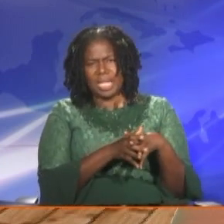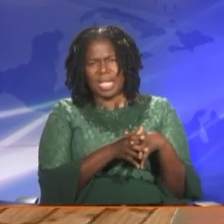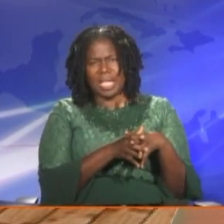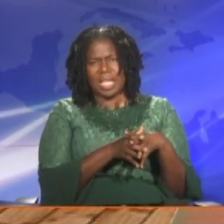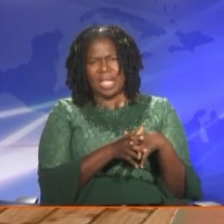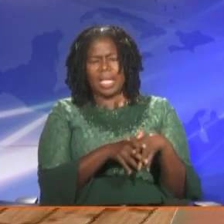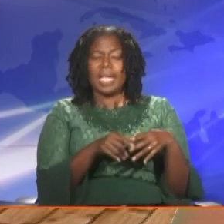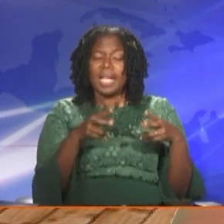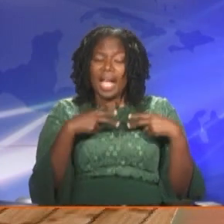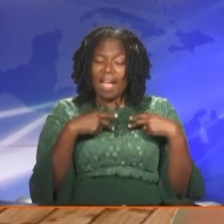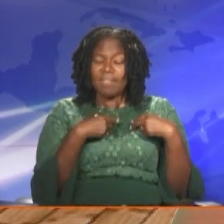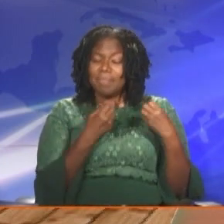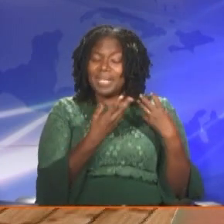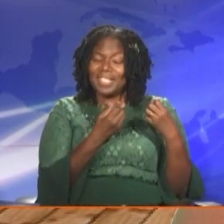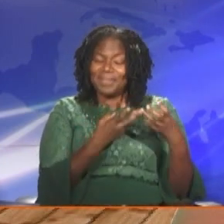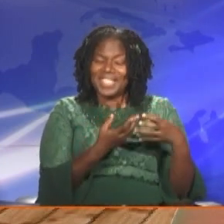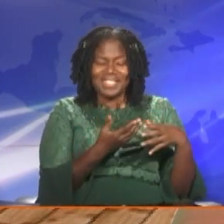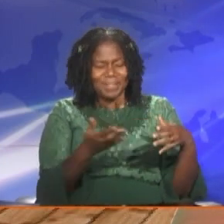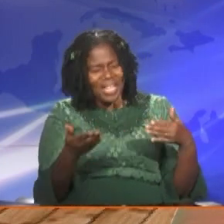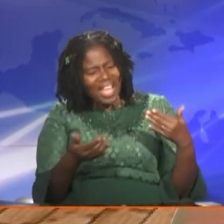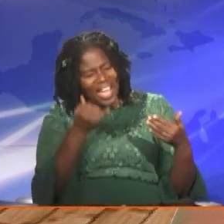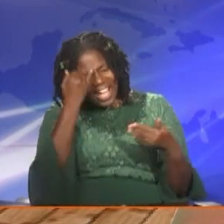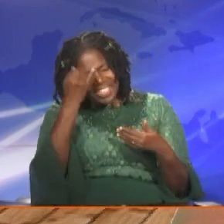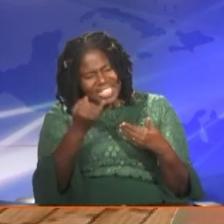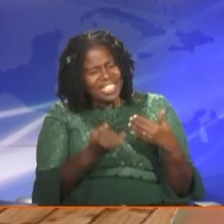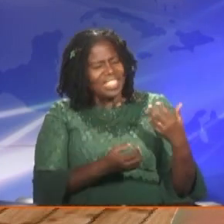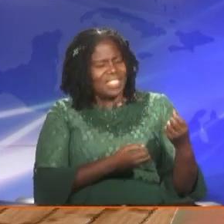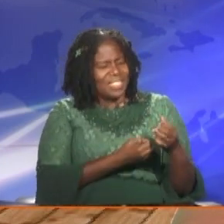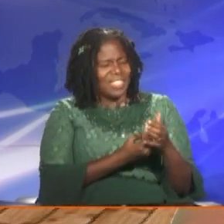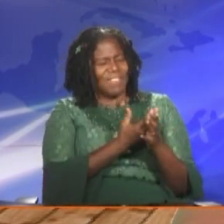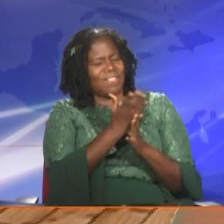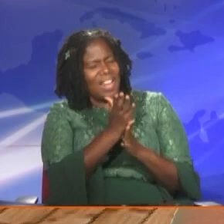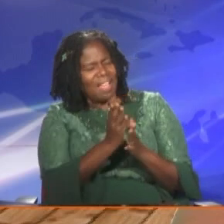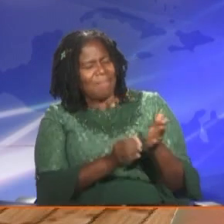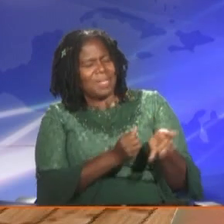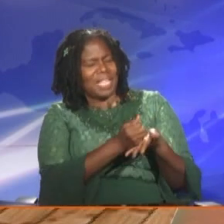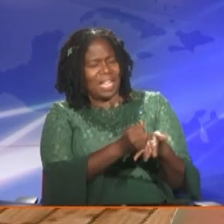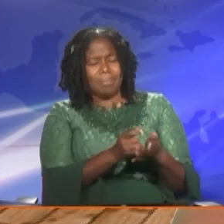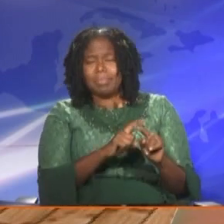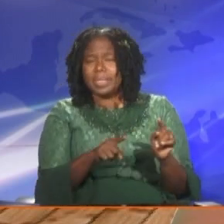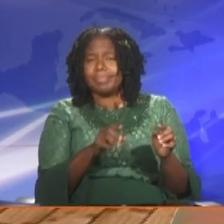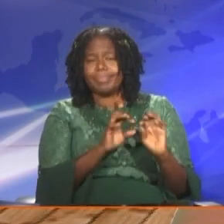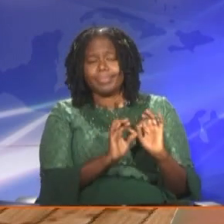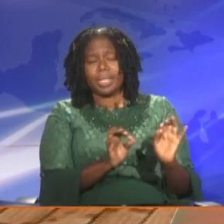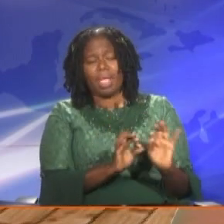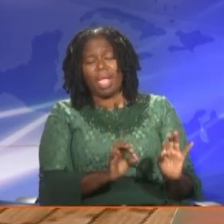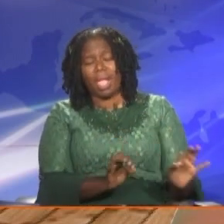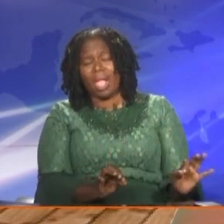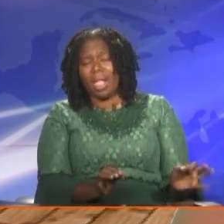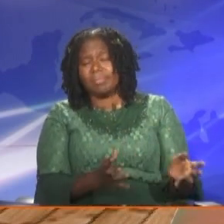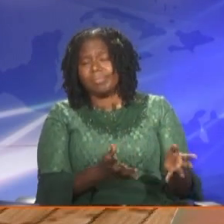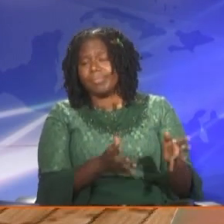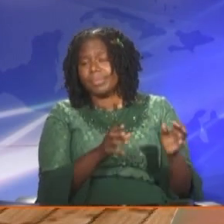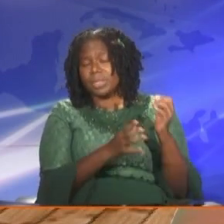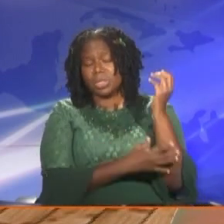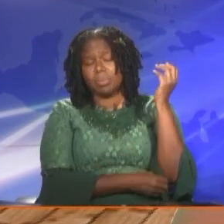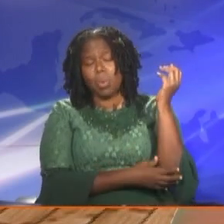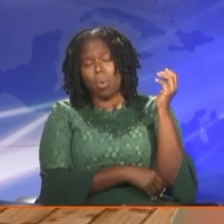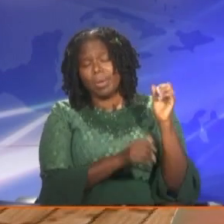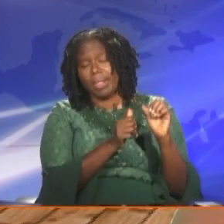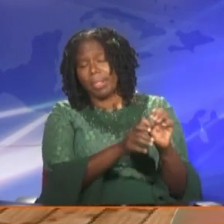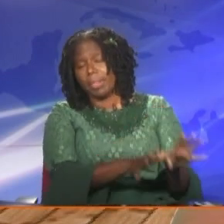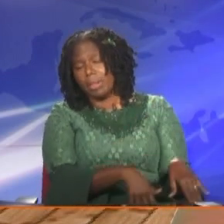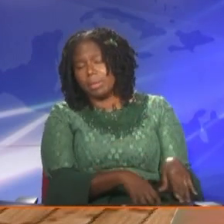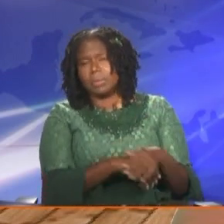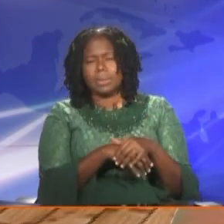not being enhanced by anyone. The family cannot afford to do it. If you have children who are institutionalized